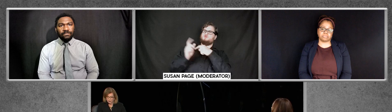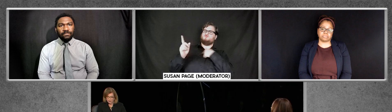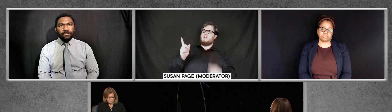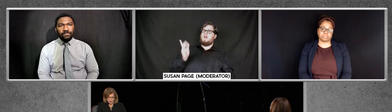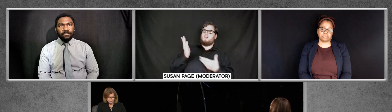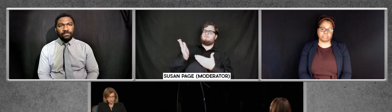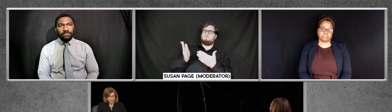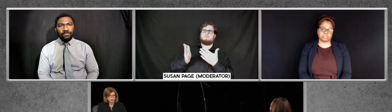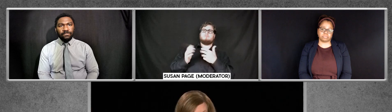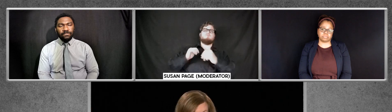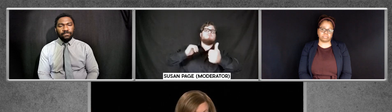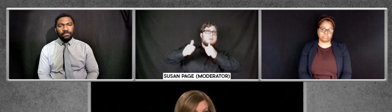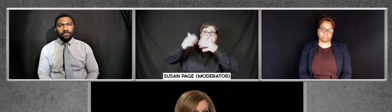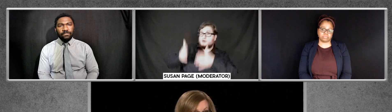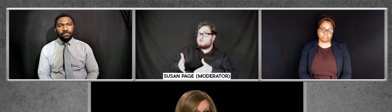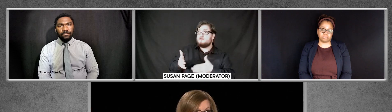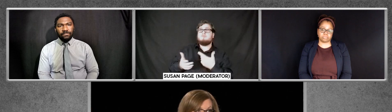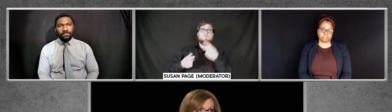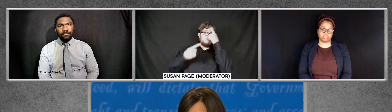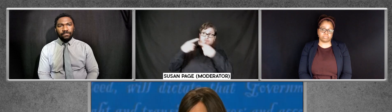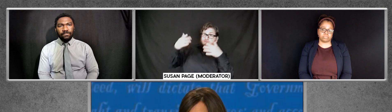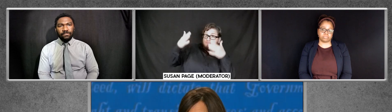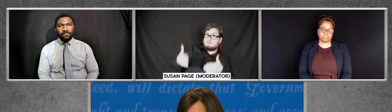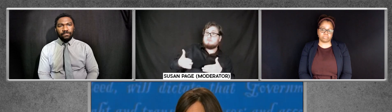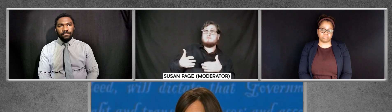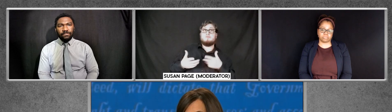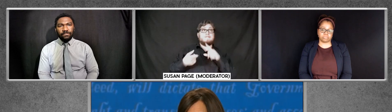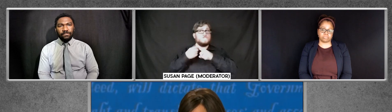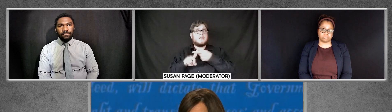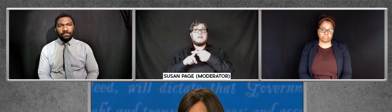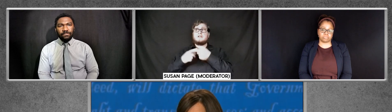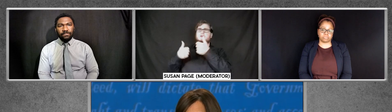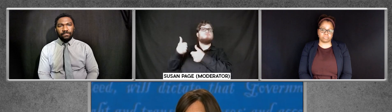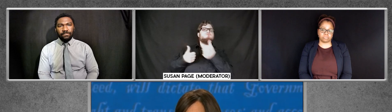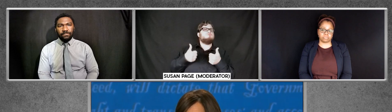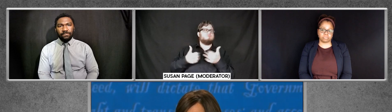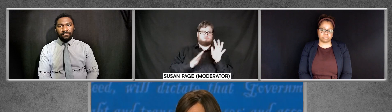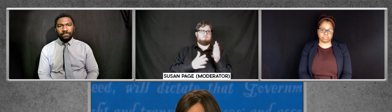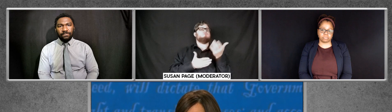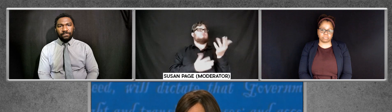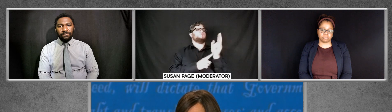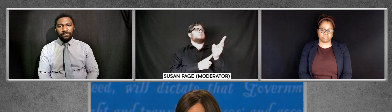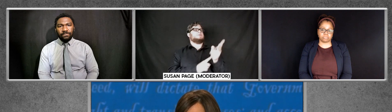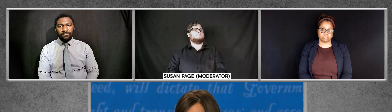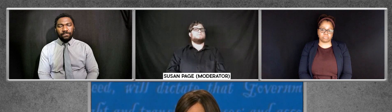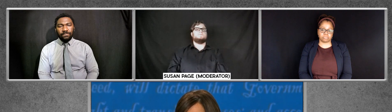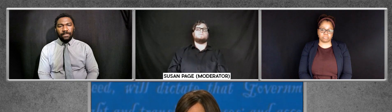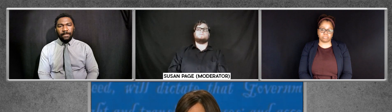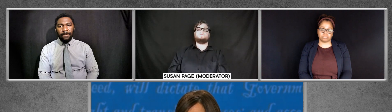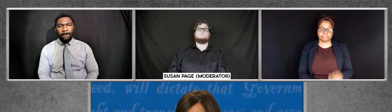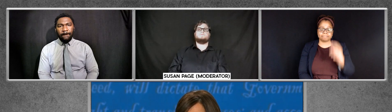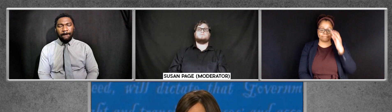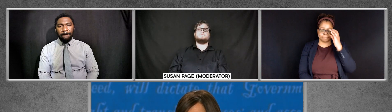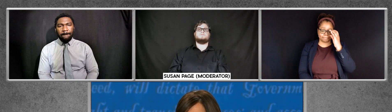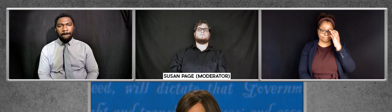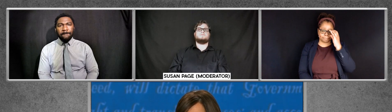competitors, adversaries, enemies? You'll have 2 minutes uninterrupted. Susan,